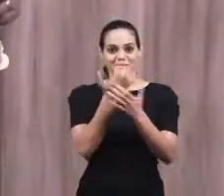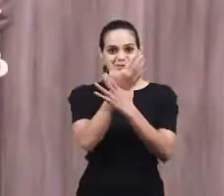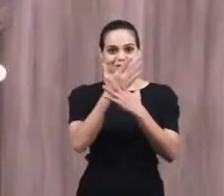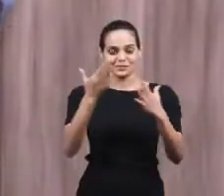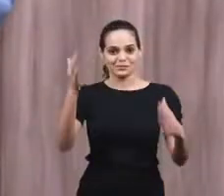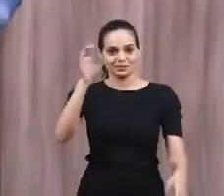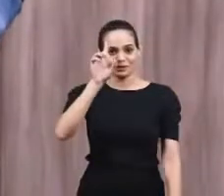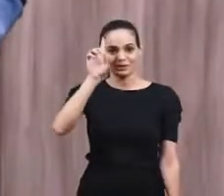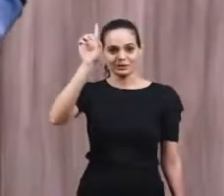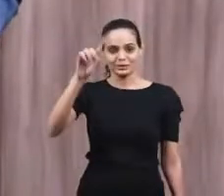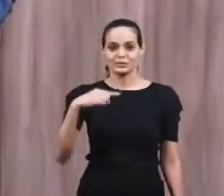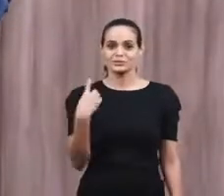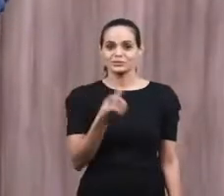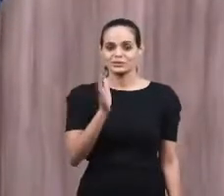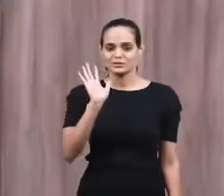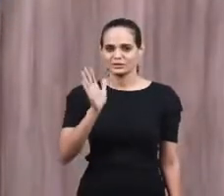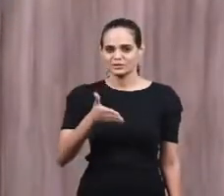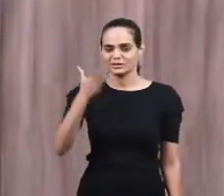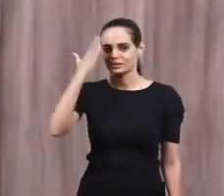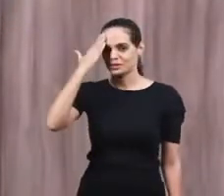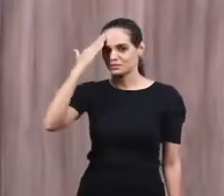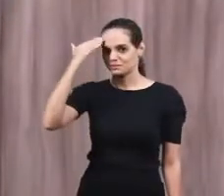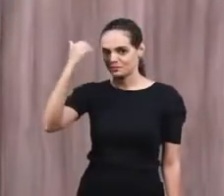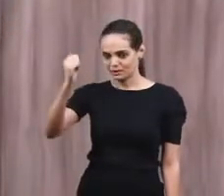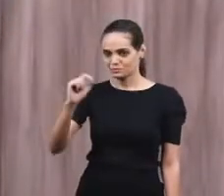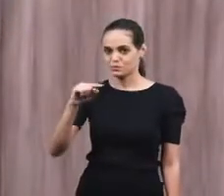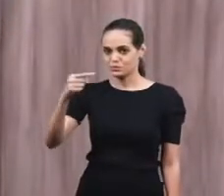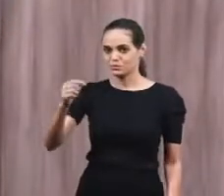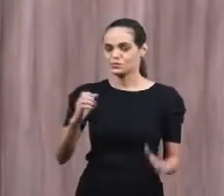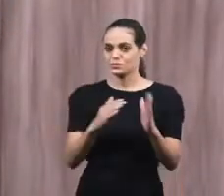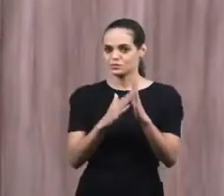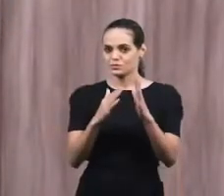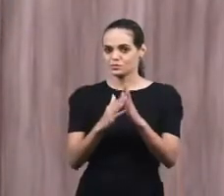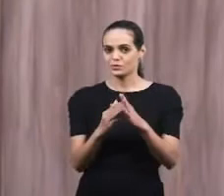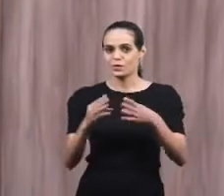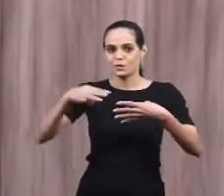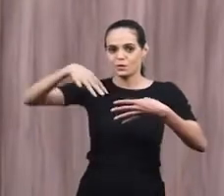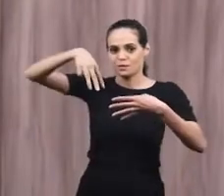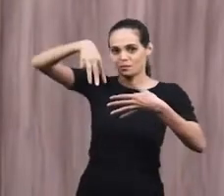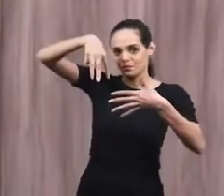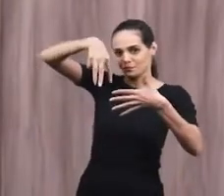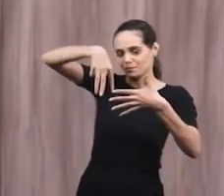Glories to God. We already know that the next song will